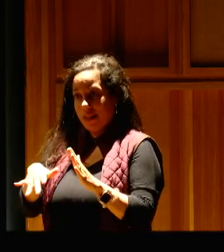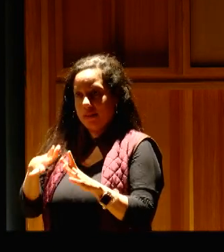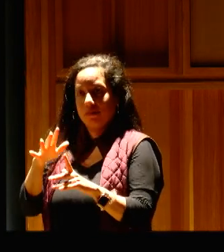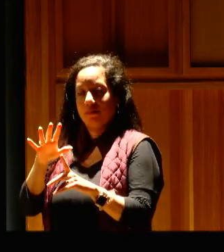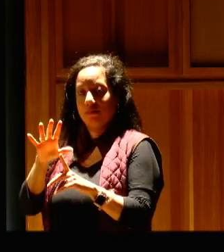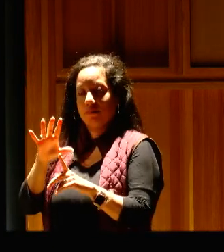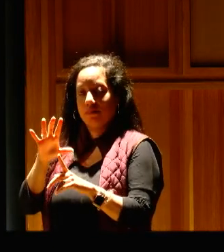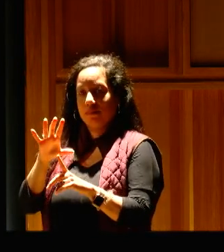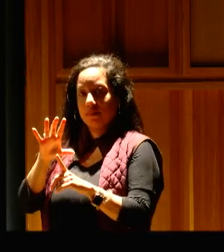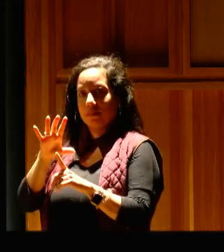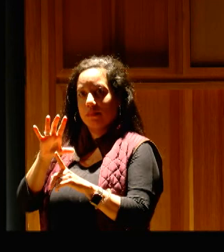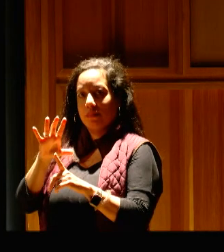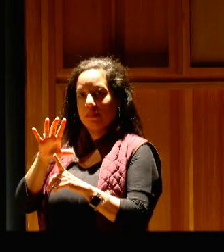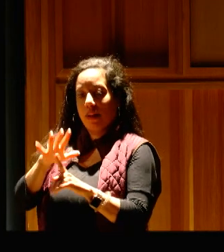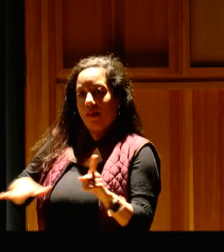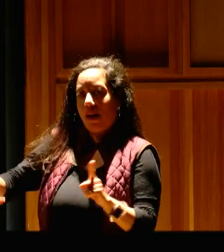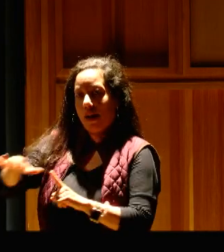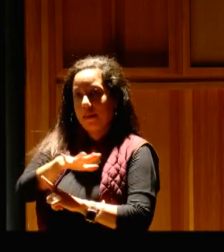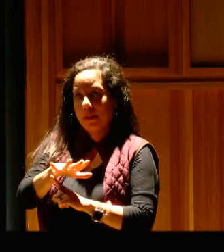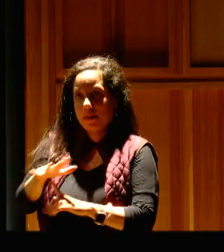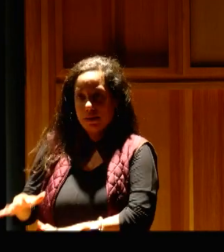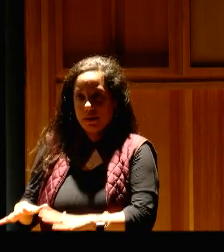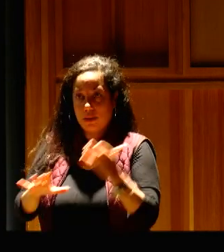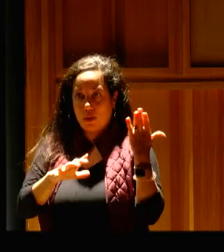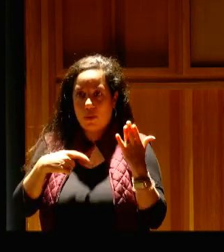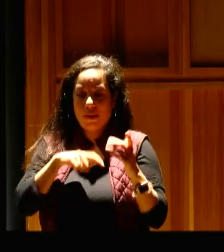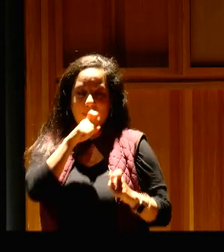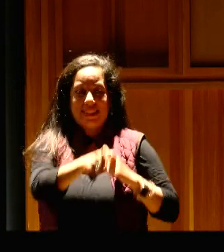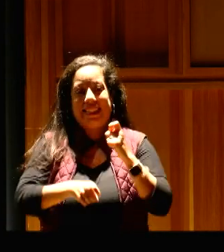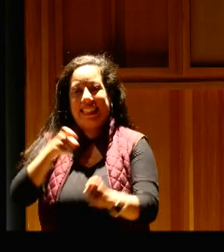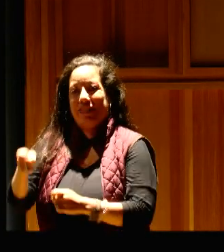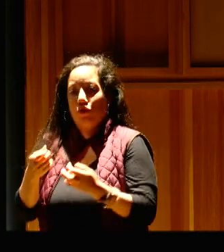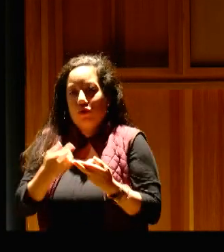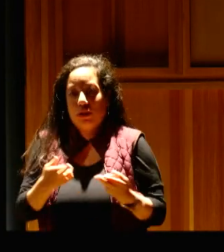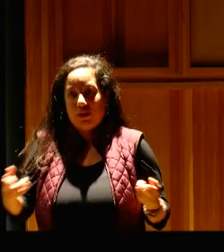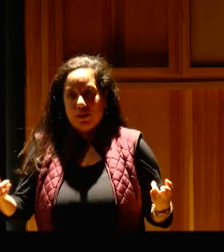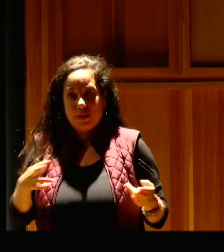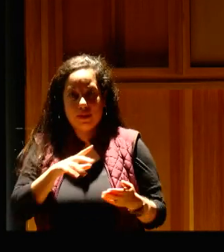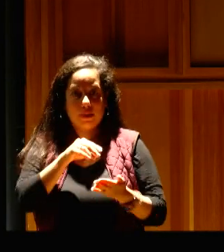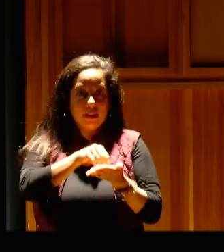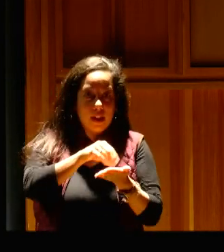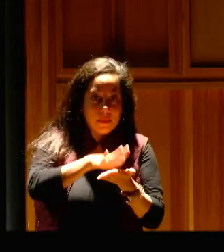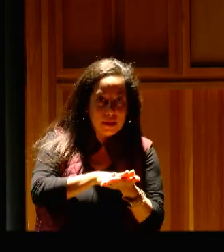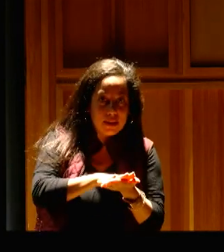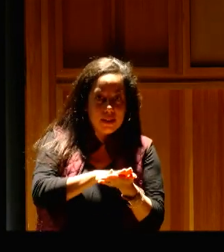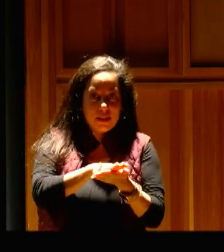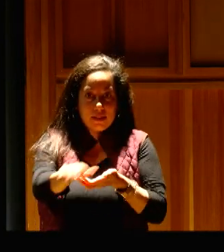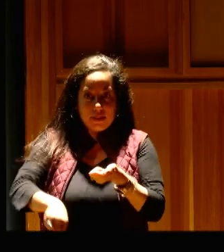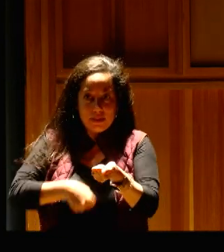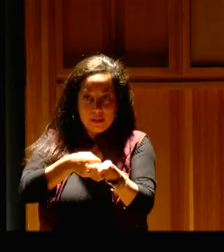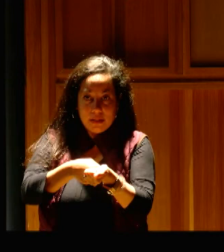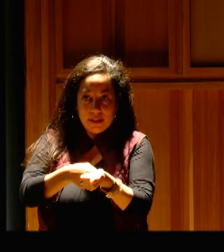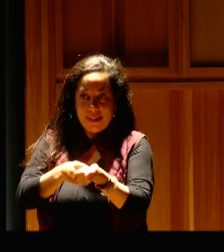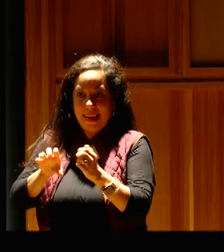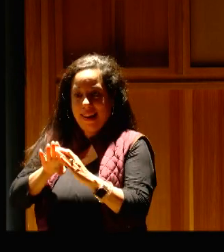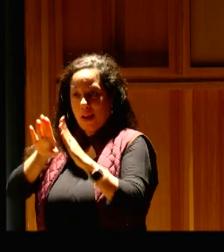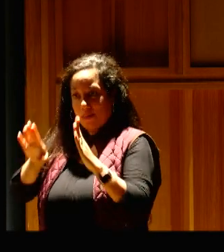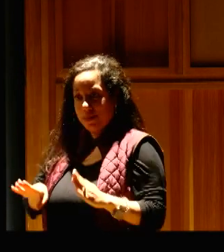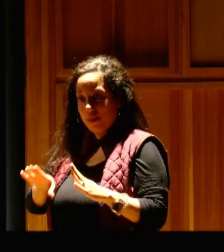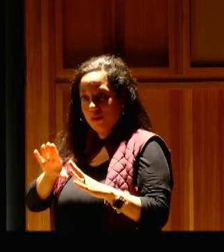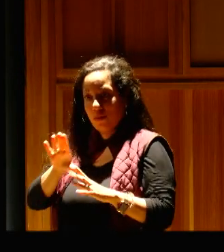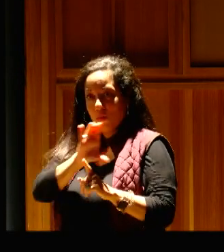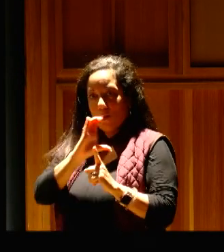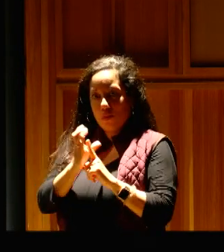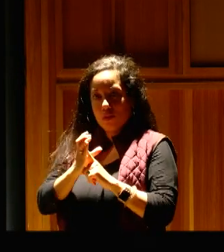we must allocate resources to the documentation, enablement, and housing of cultural heritage